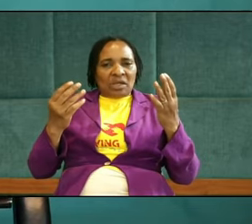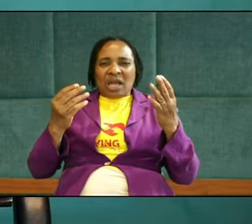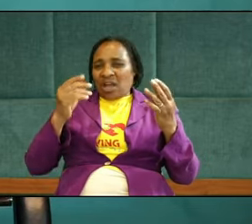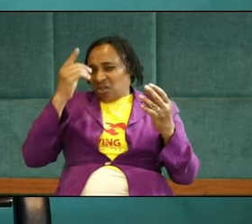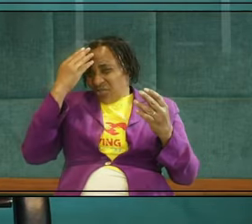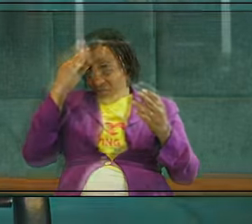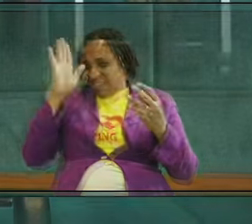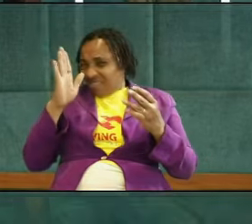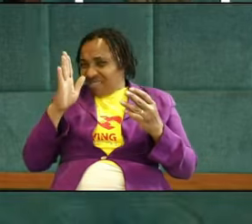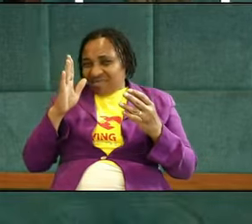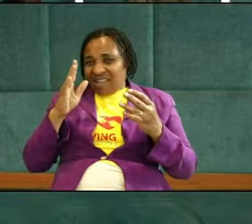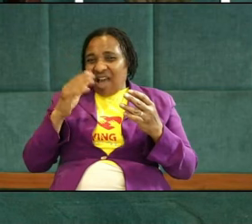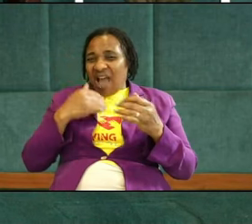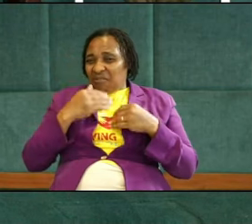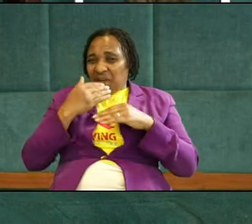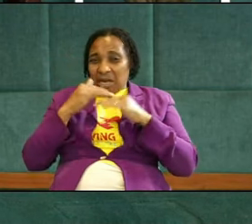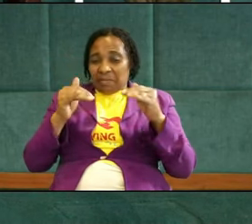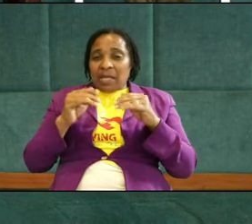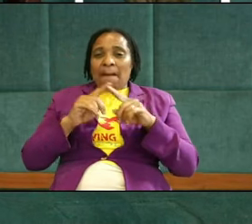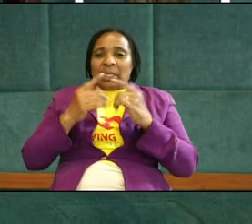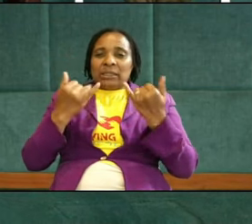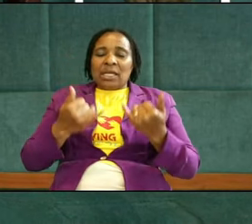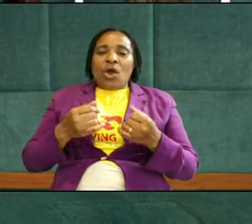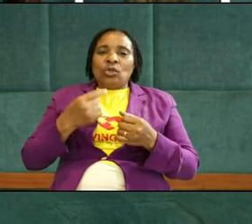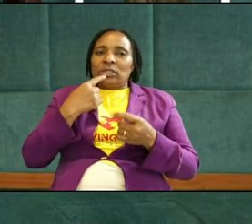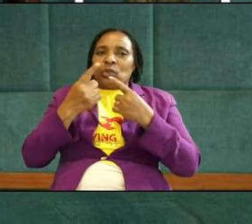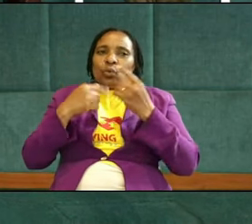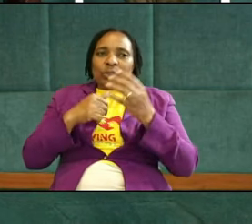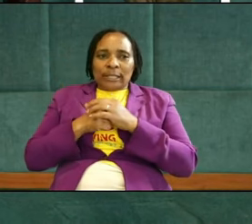Yeah. I think what I'd say on that is